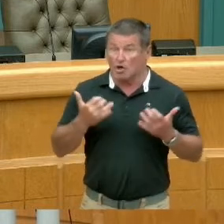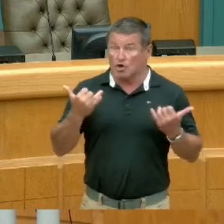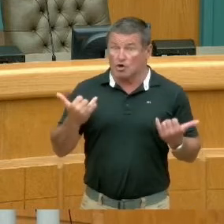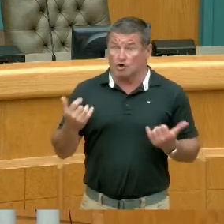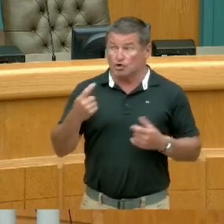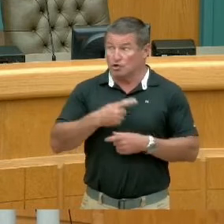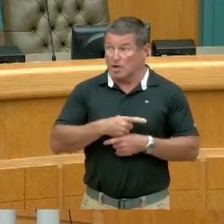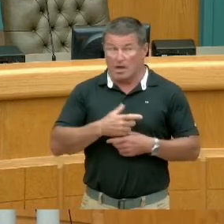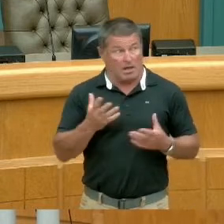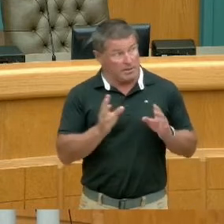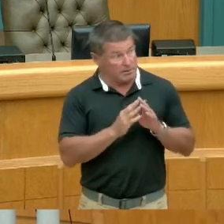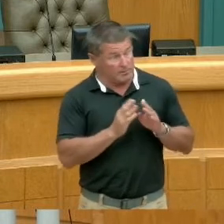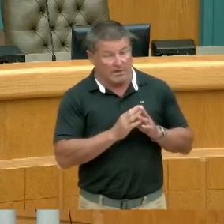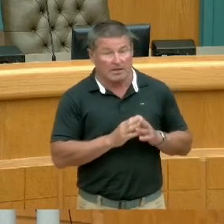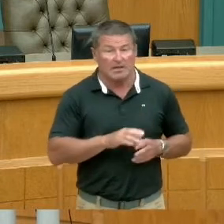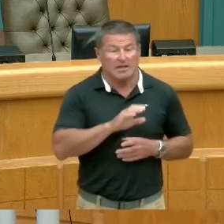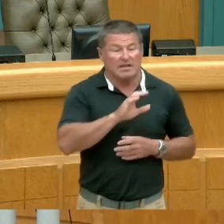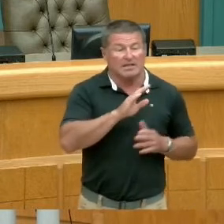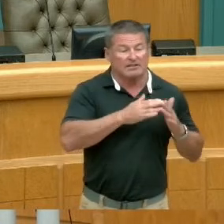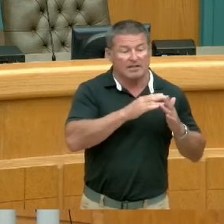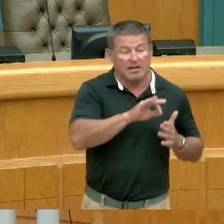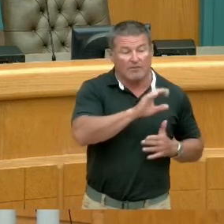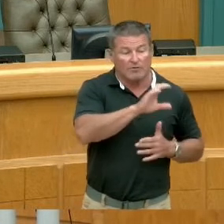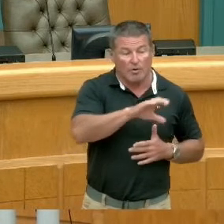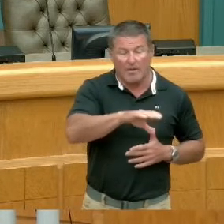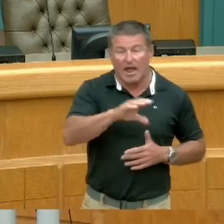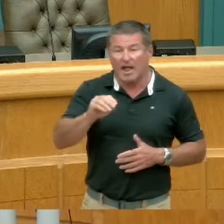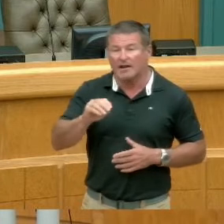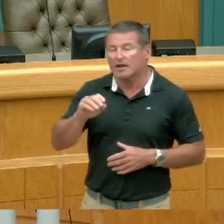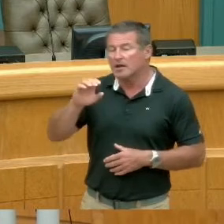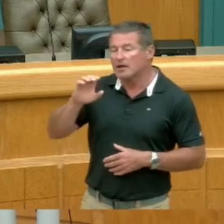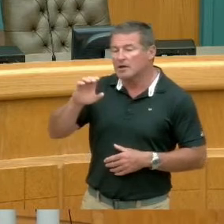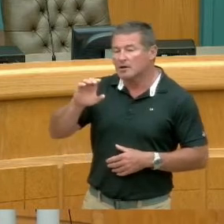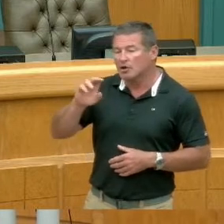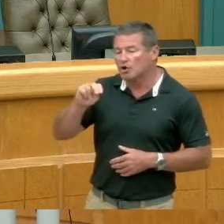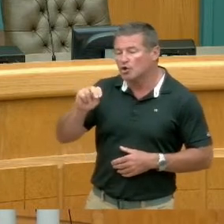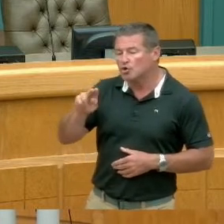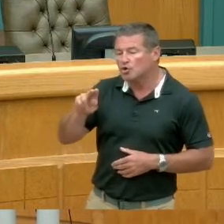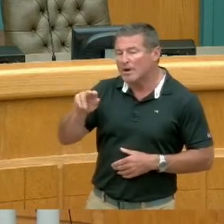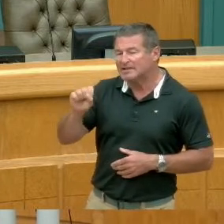City of Corpus Christi health briefing on COVID-19.